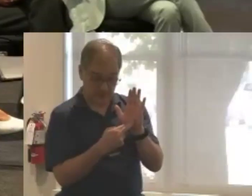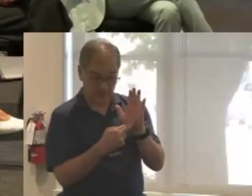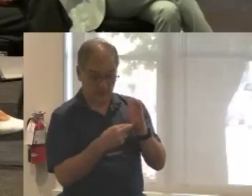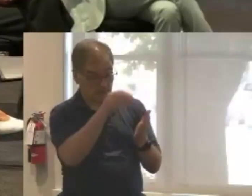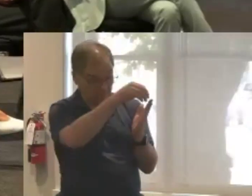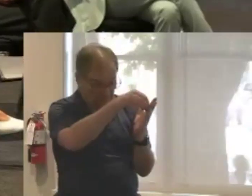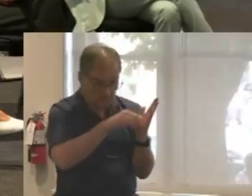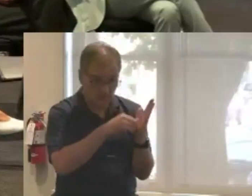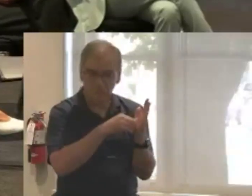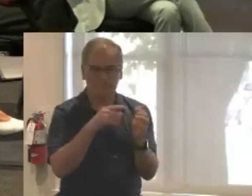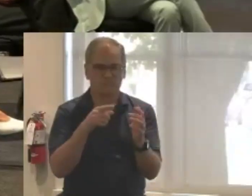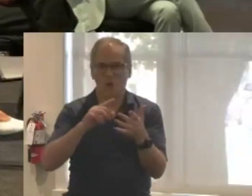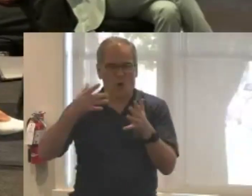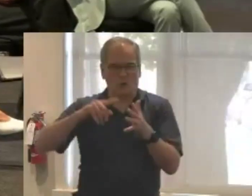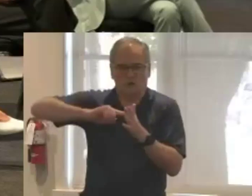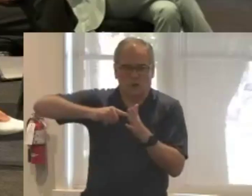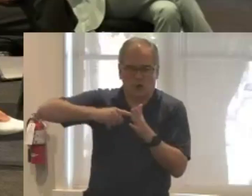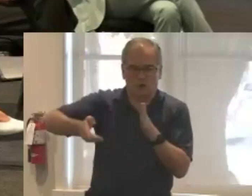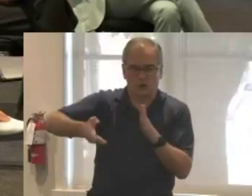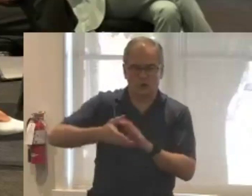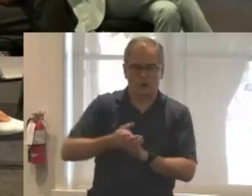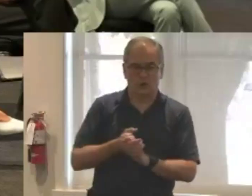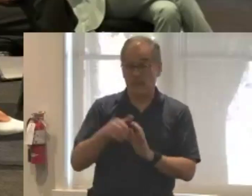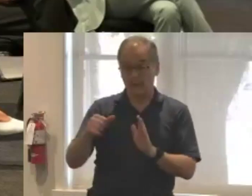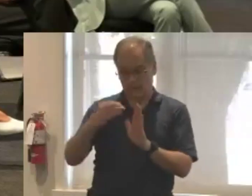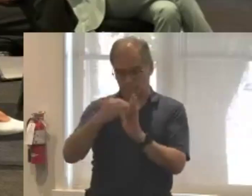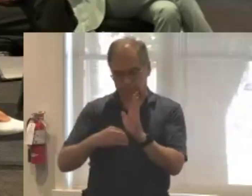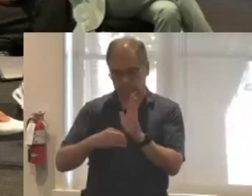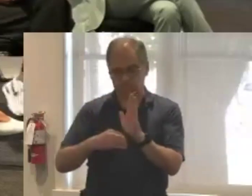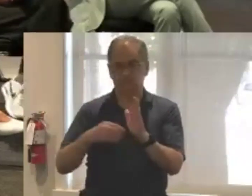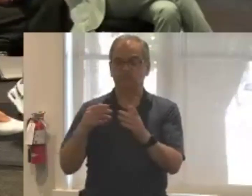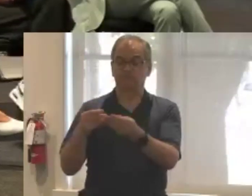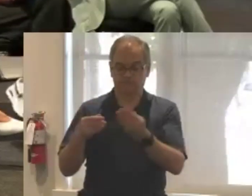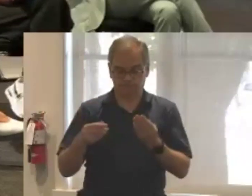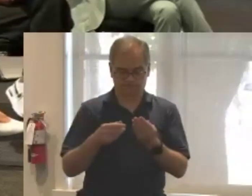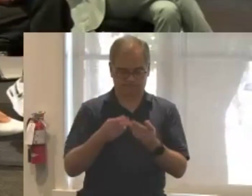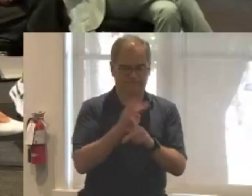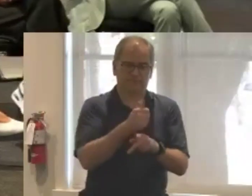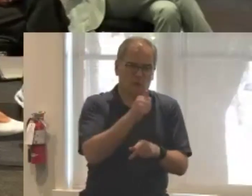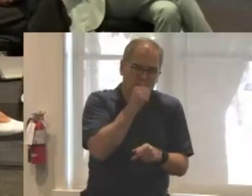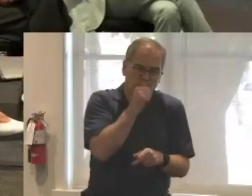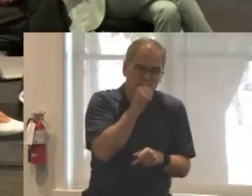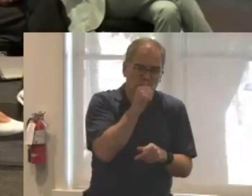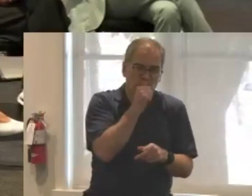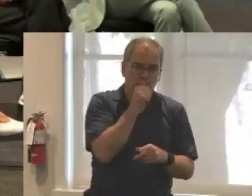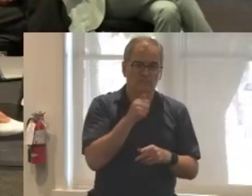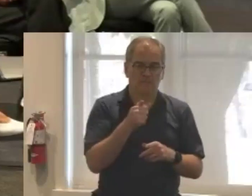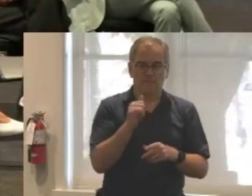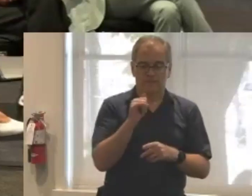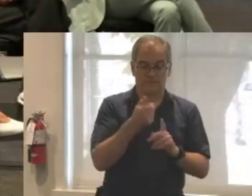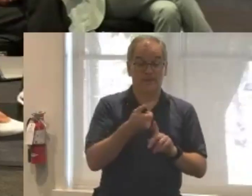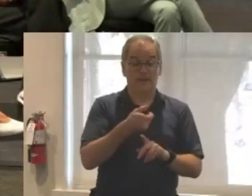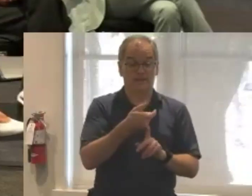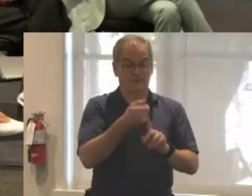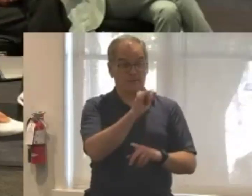NARS report part of the initial registration, which remains confidential within the program. This standard assessment tool by IRCC allows